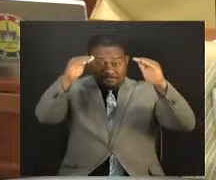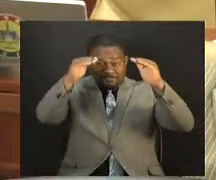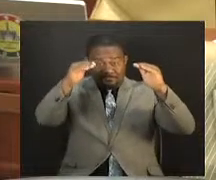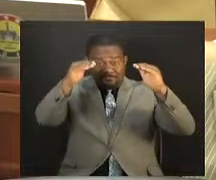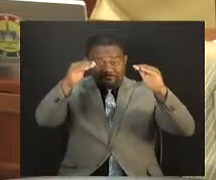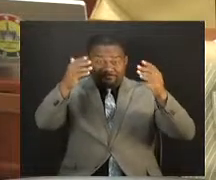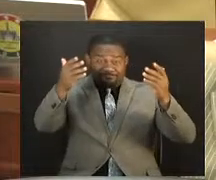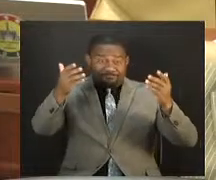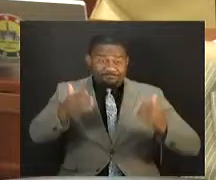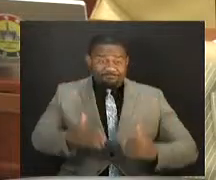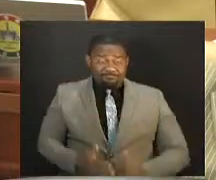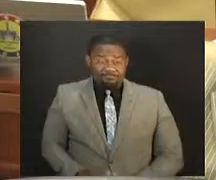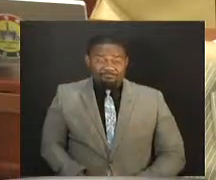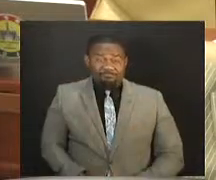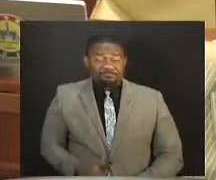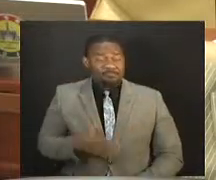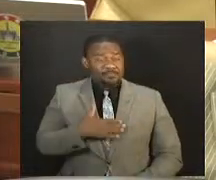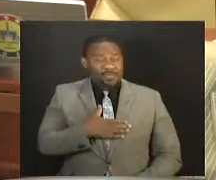Honourable members, order.